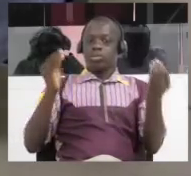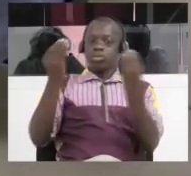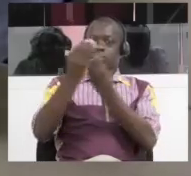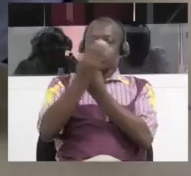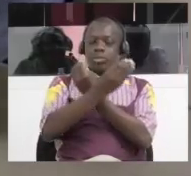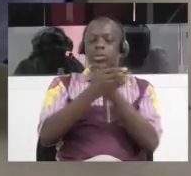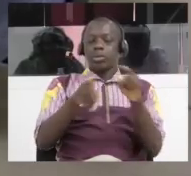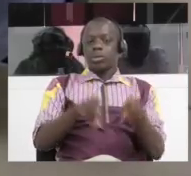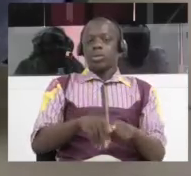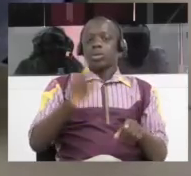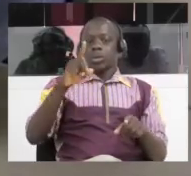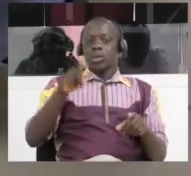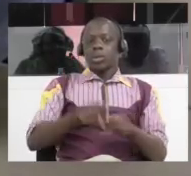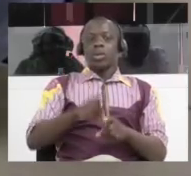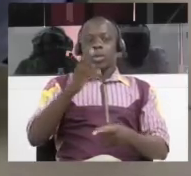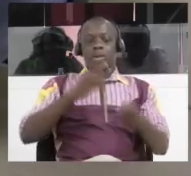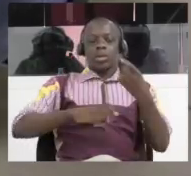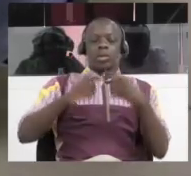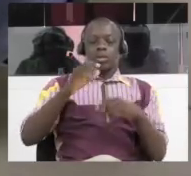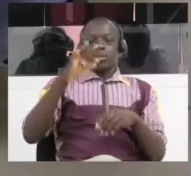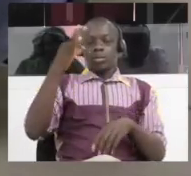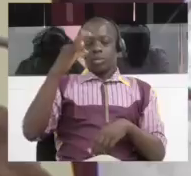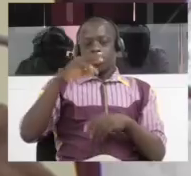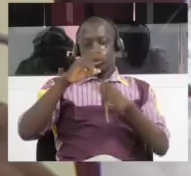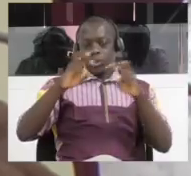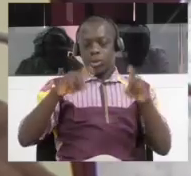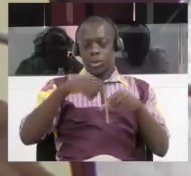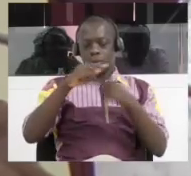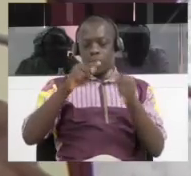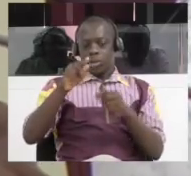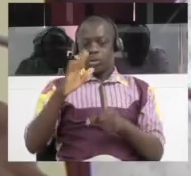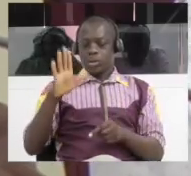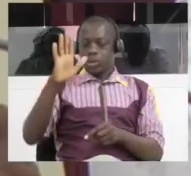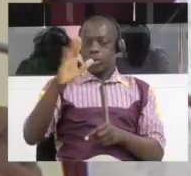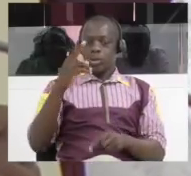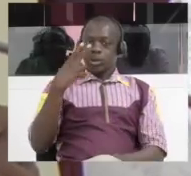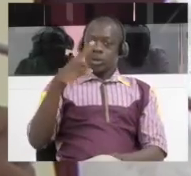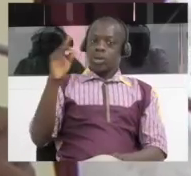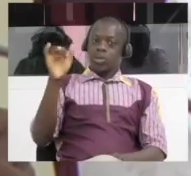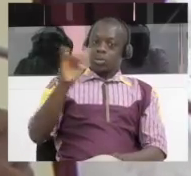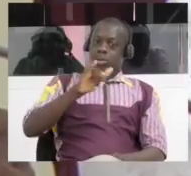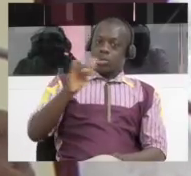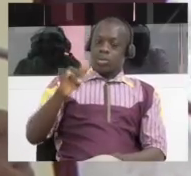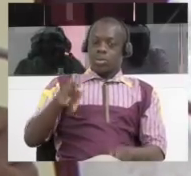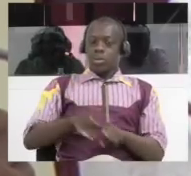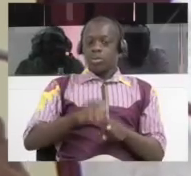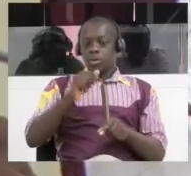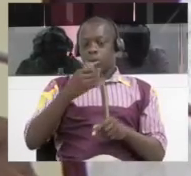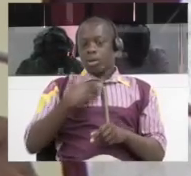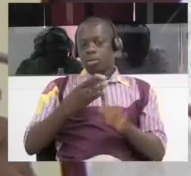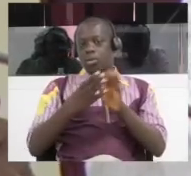We'll examine that a little bit later and see which one they concluded, if we can have copies of that for